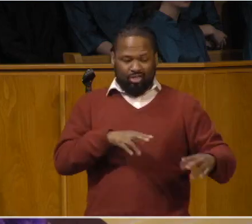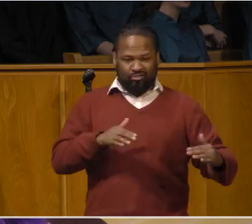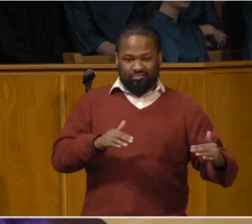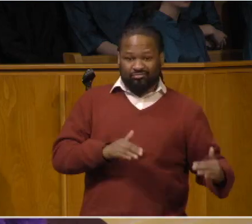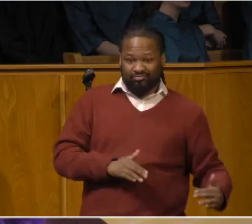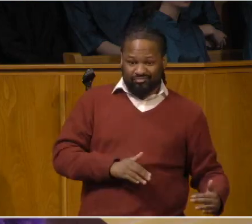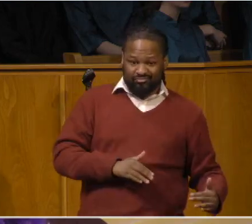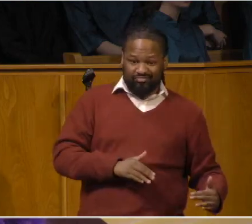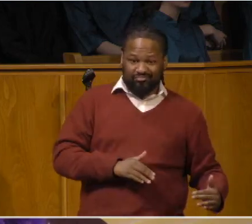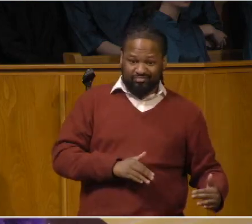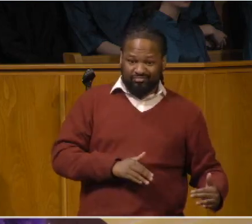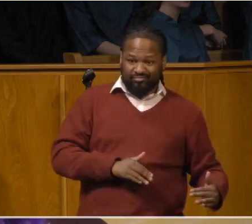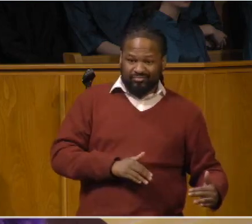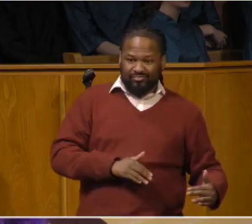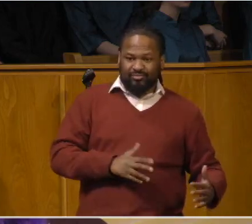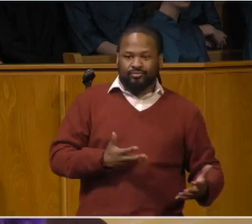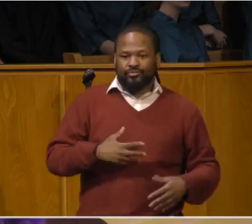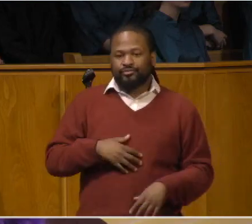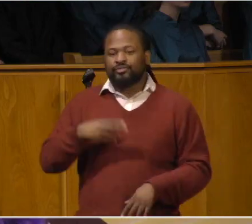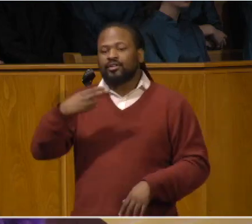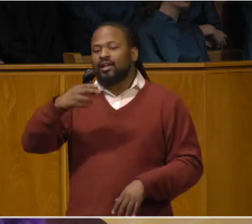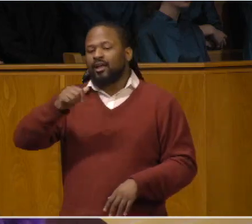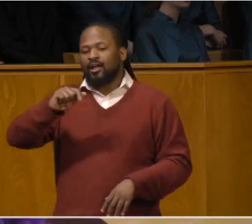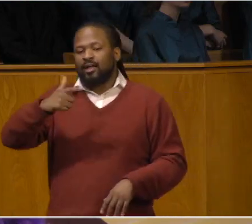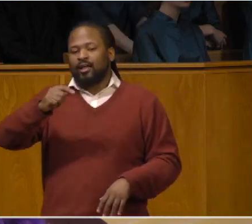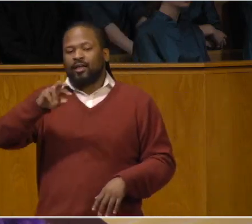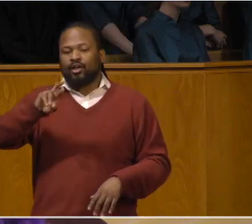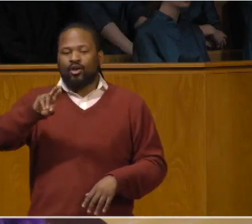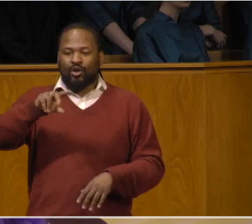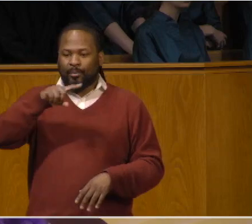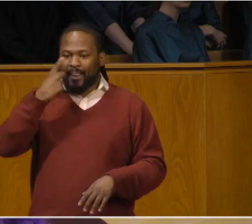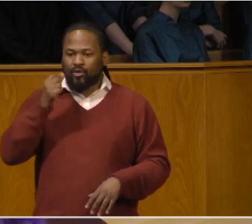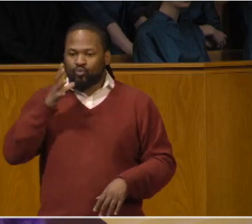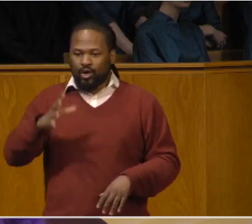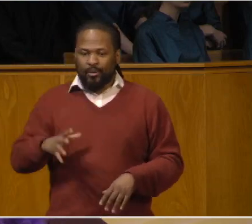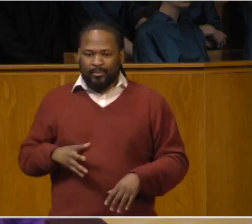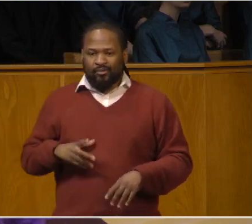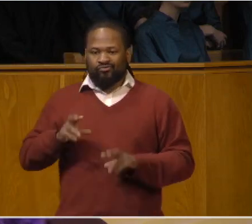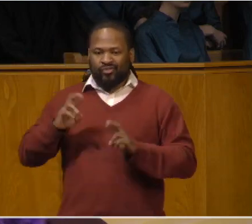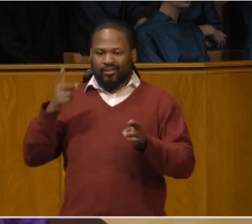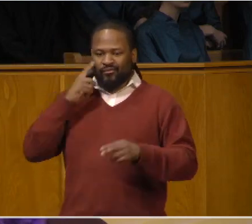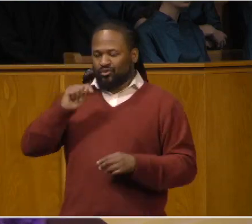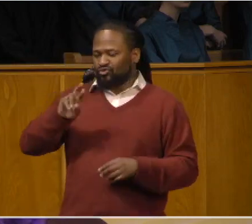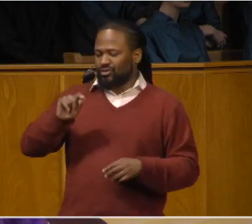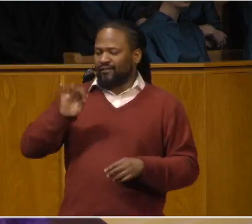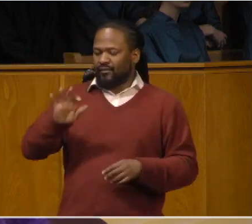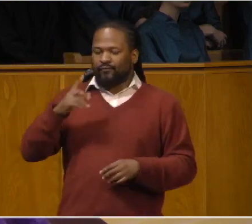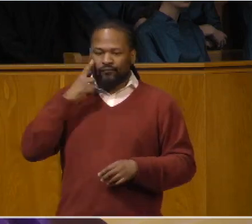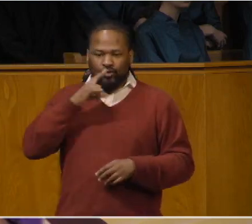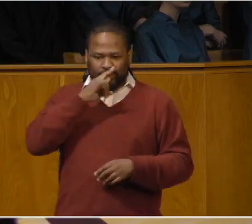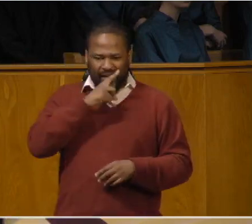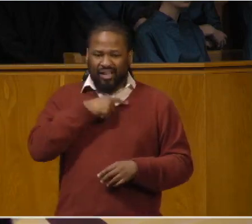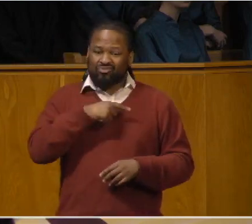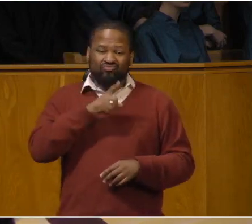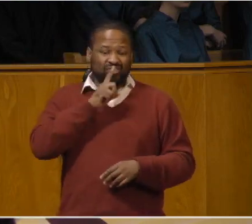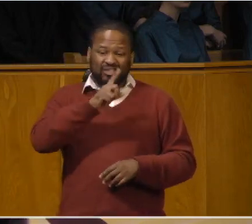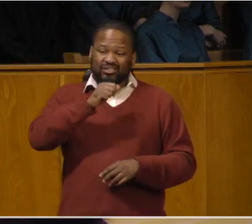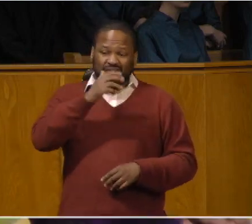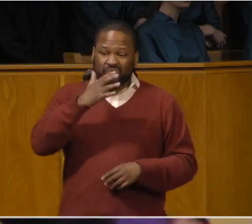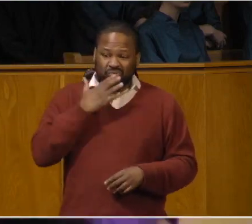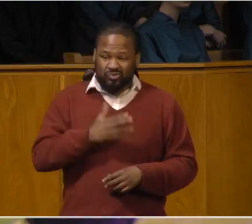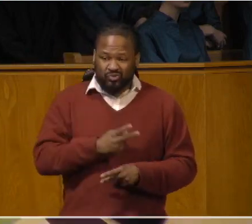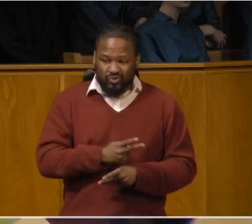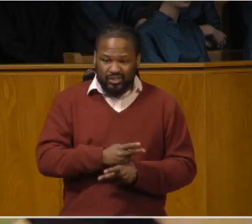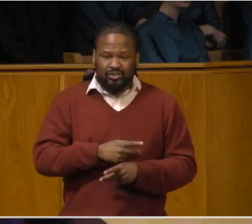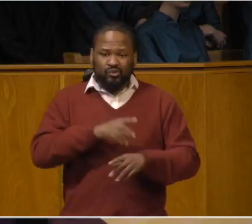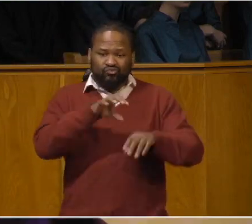Hagar was a black woman trafficked for the product of a child. She was mistreated, abused, used,